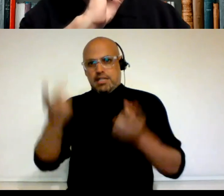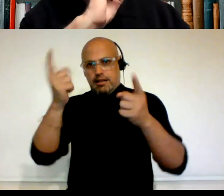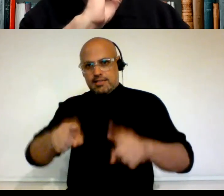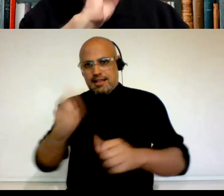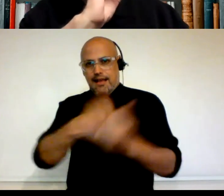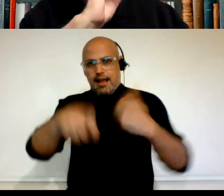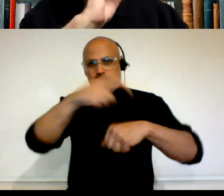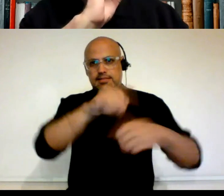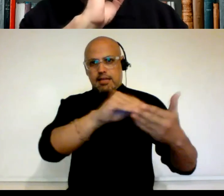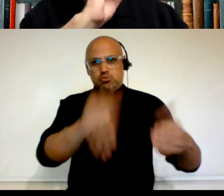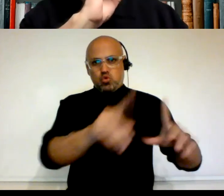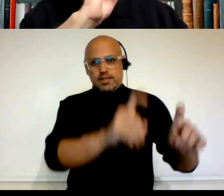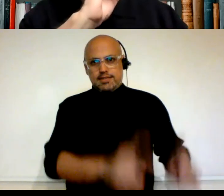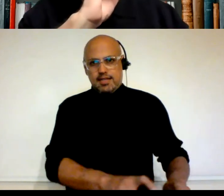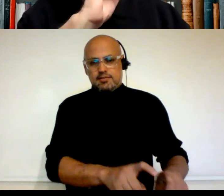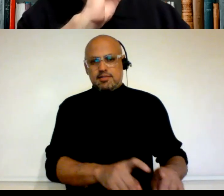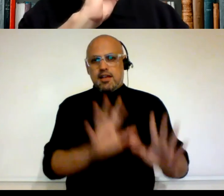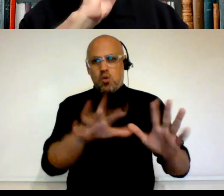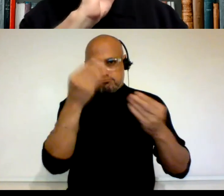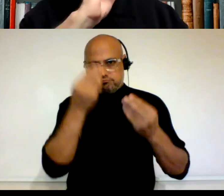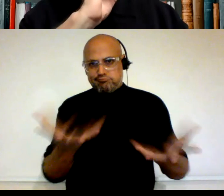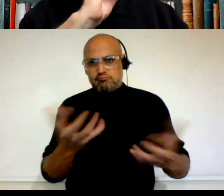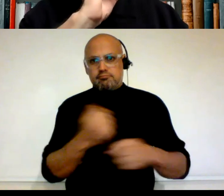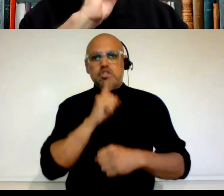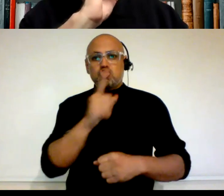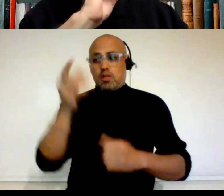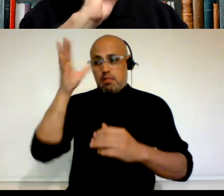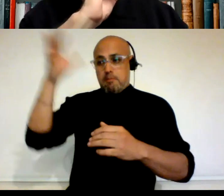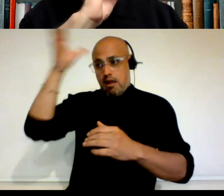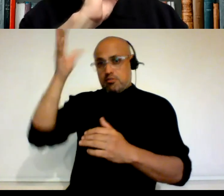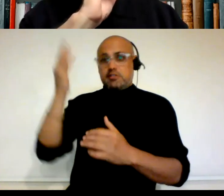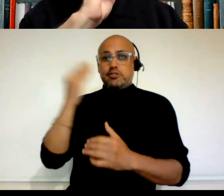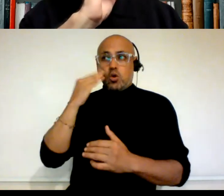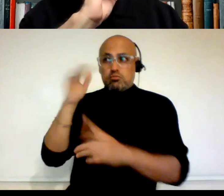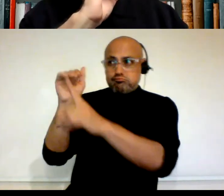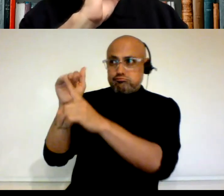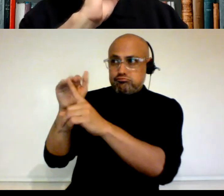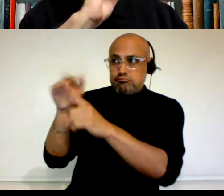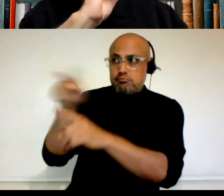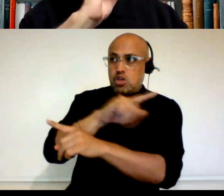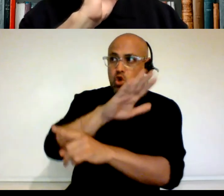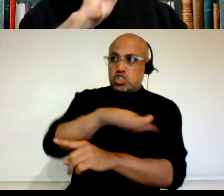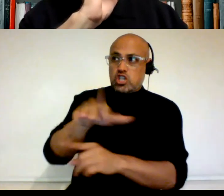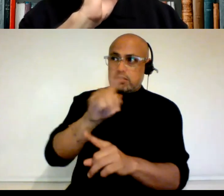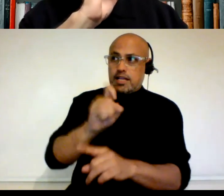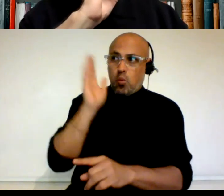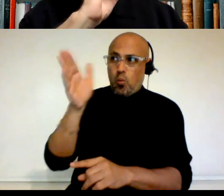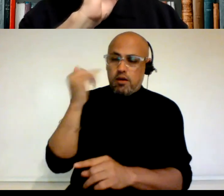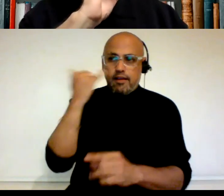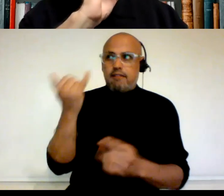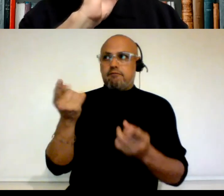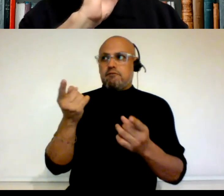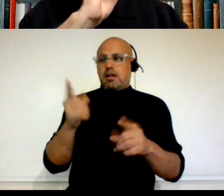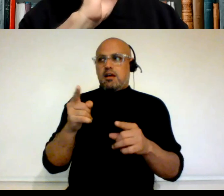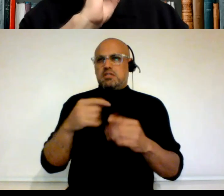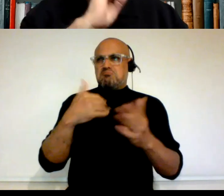being tested. So just want to assure them that a parent would know, they would actually be notified that their child would be tested if we're going through a periodic